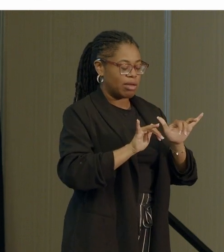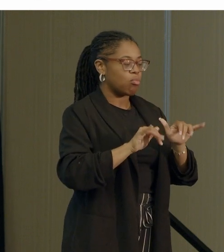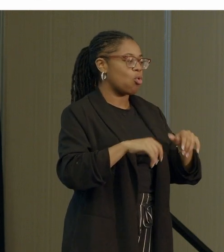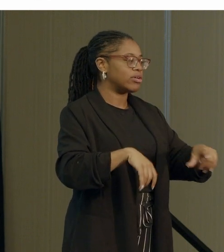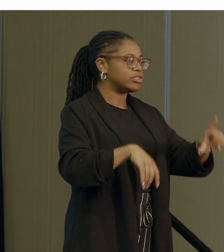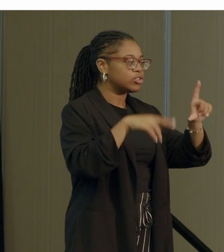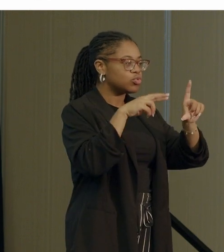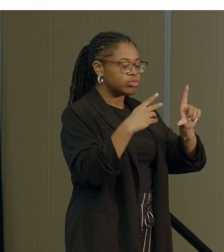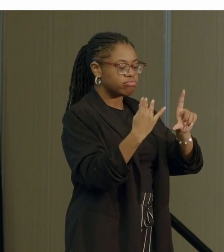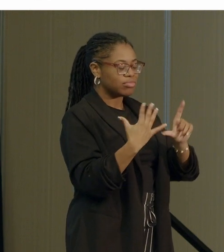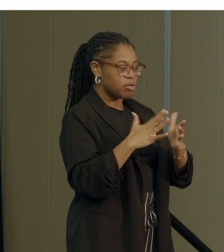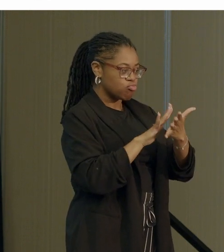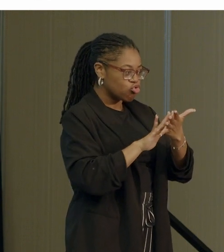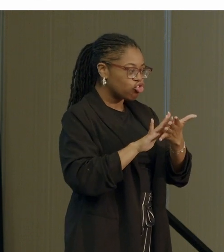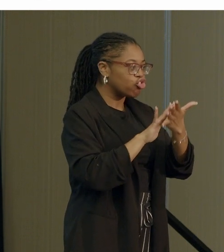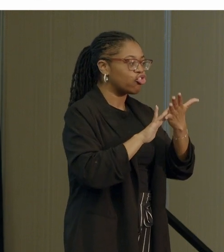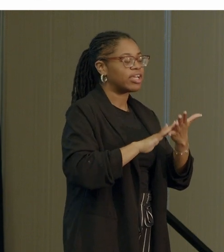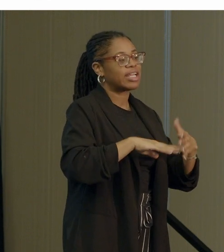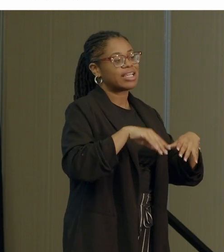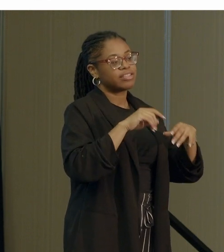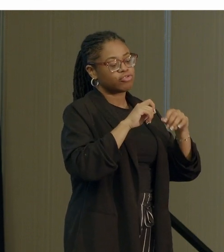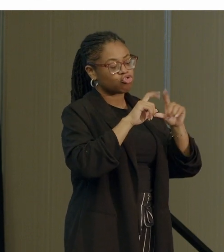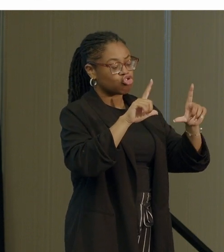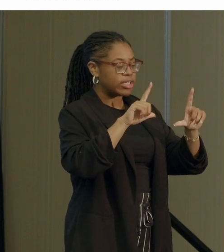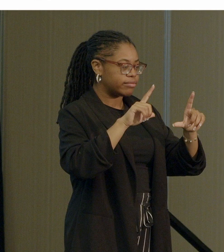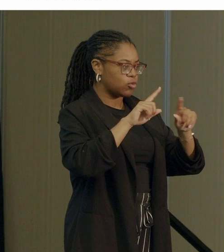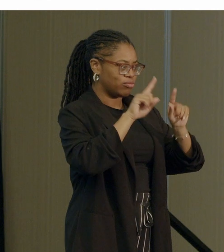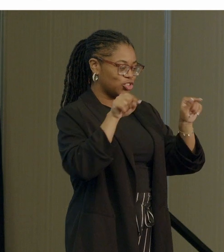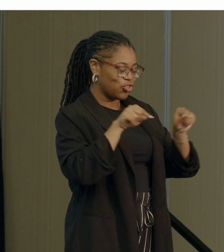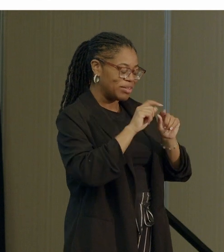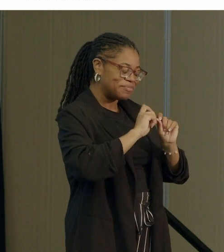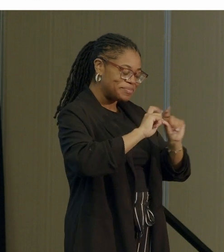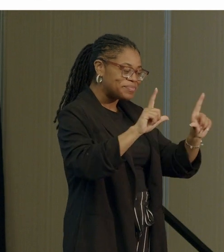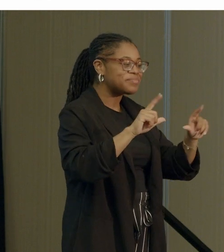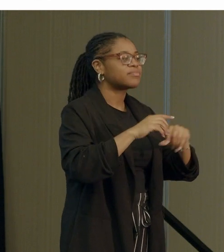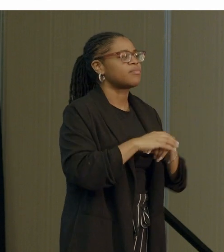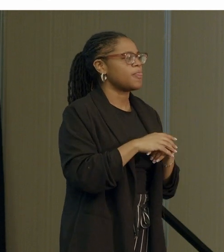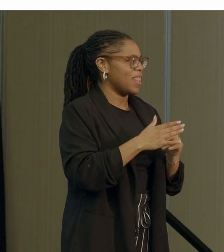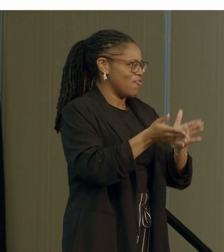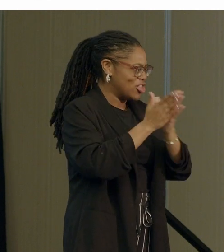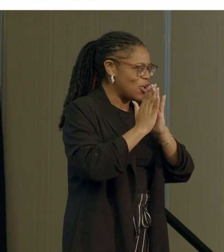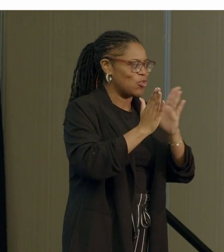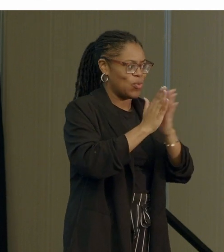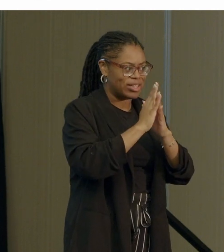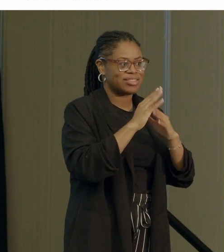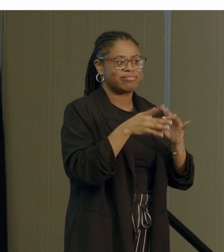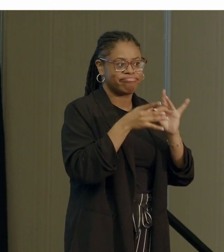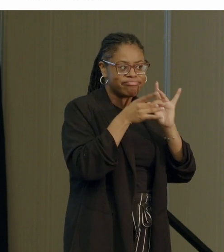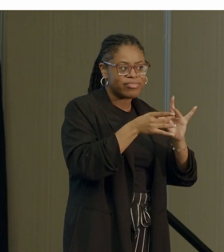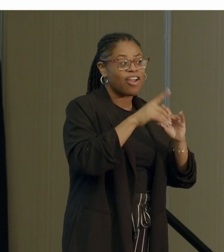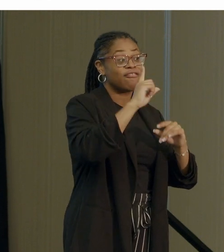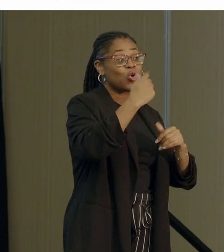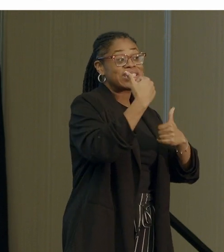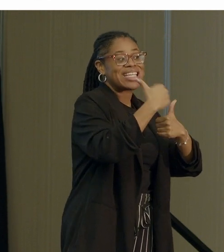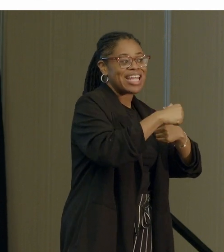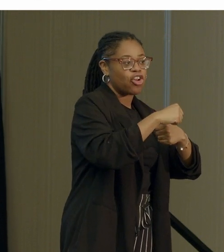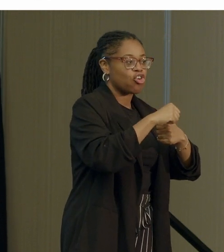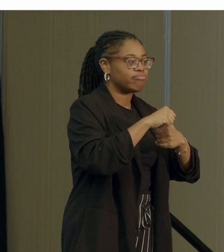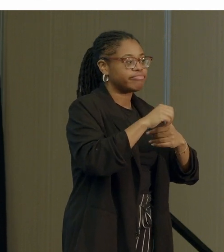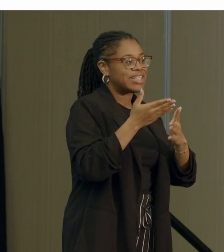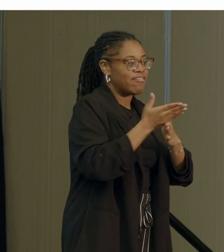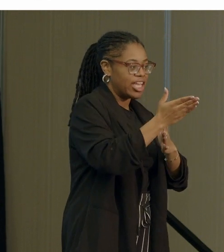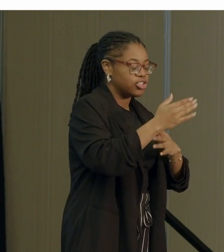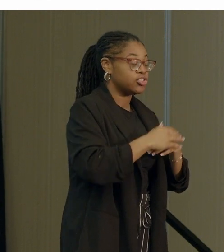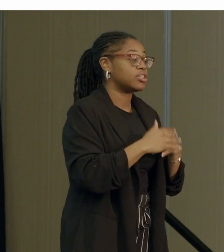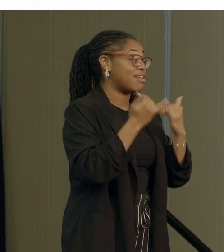readers, braille devices, screen magnification, and more. That said, we've heard a lot of requests around first letters navigation.